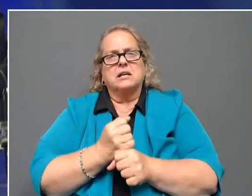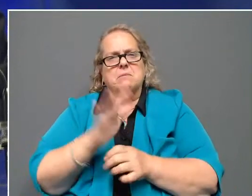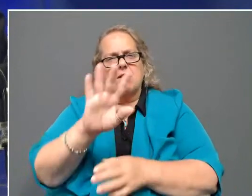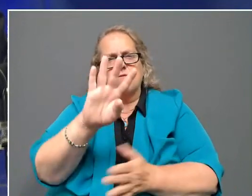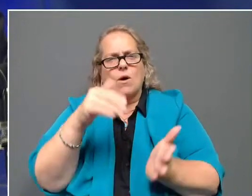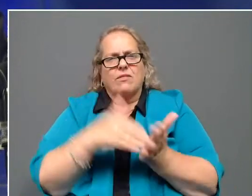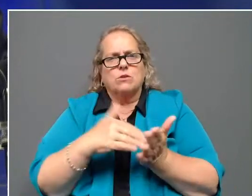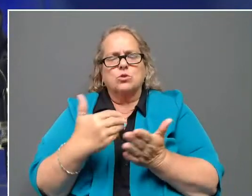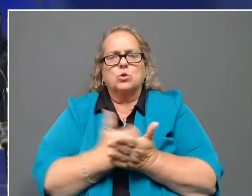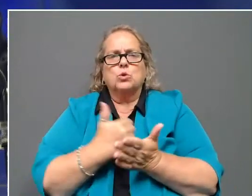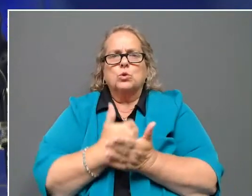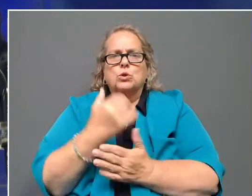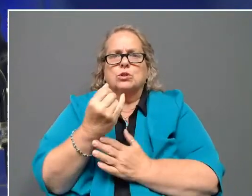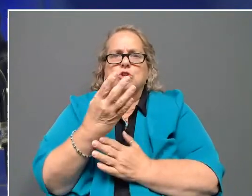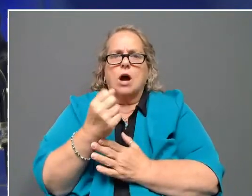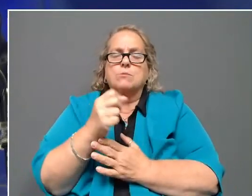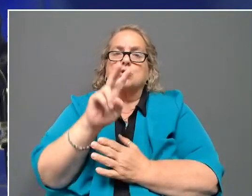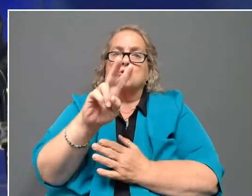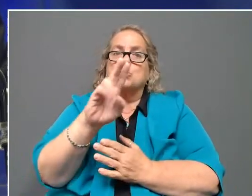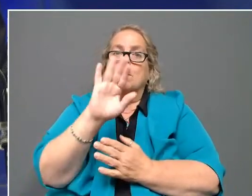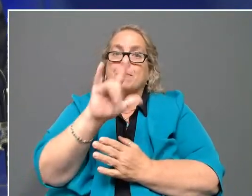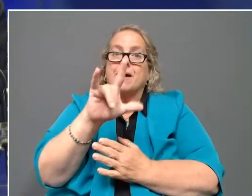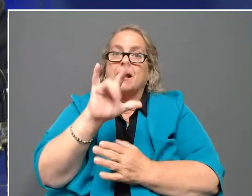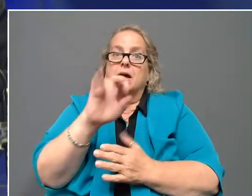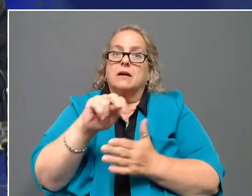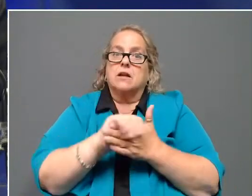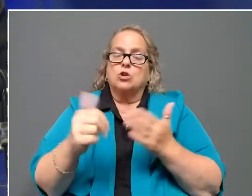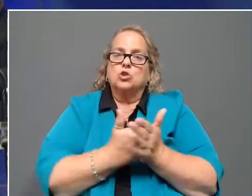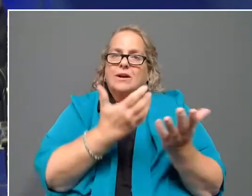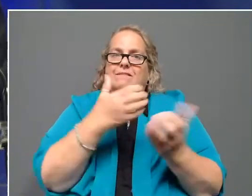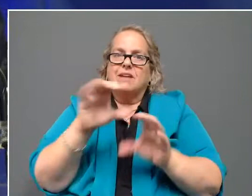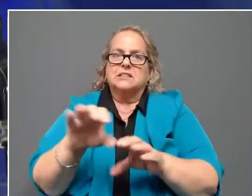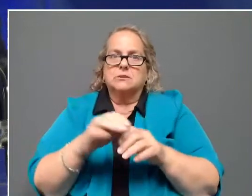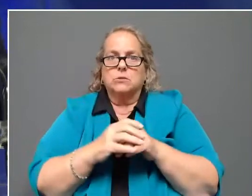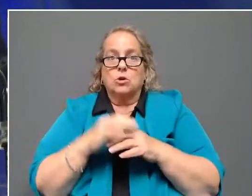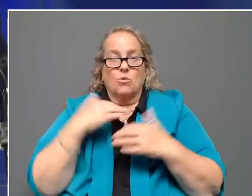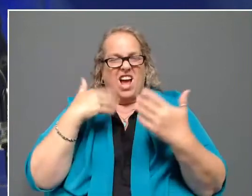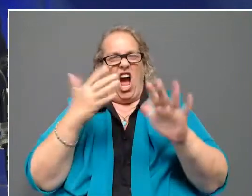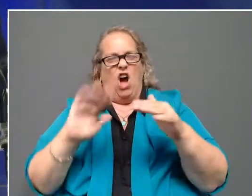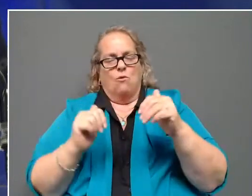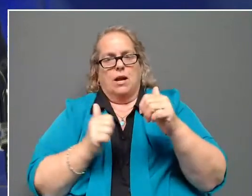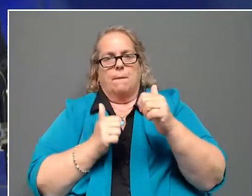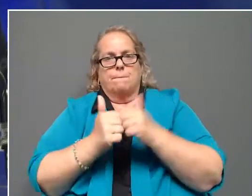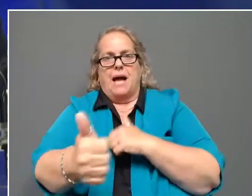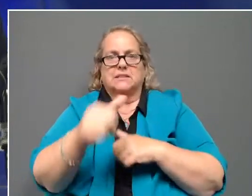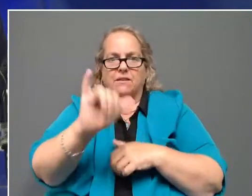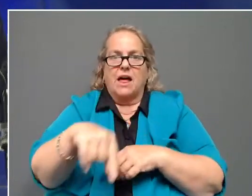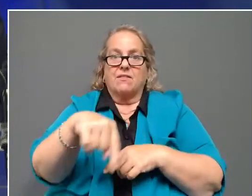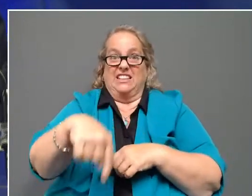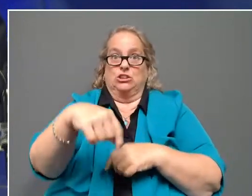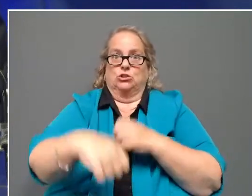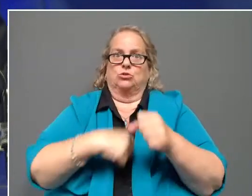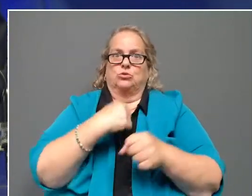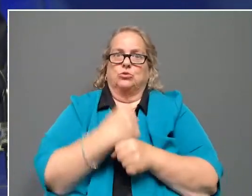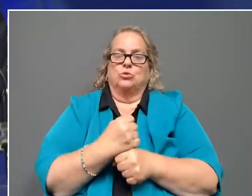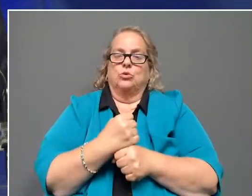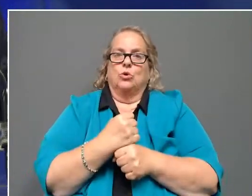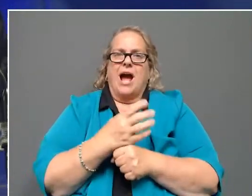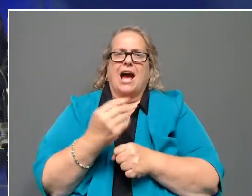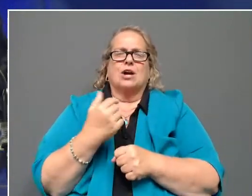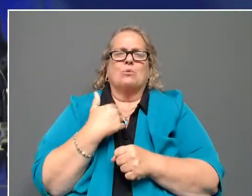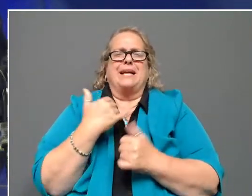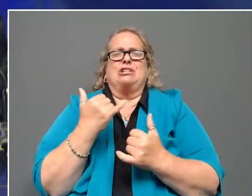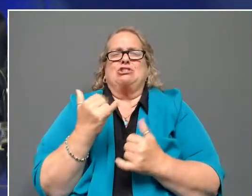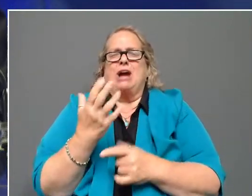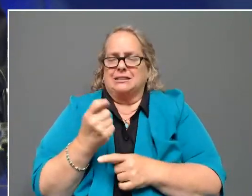with about $2 billion of new investment. We have already surpassed that this year, and we are just getting started. This year,